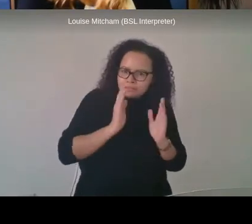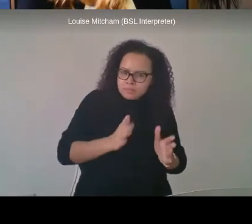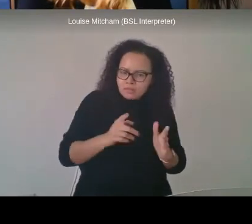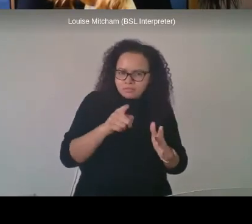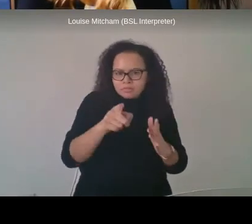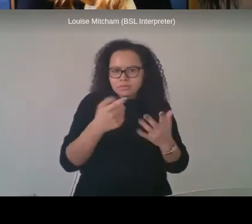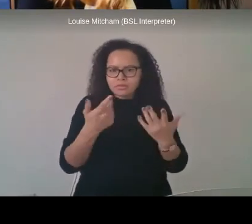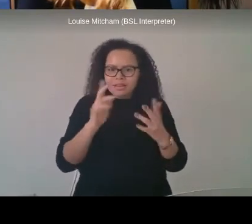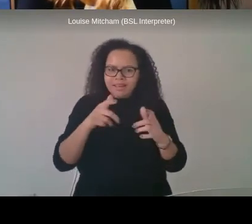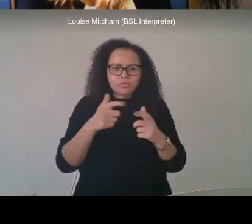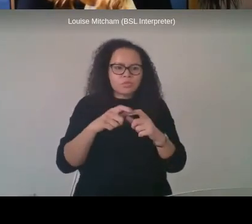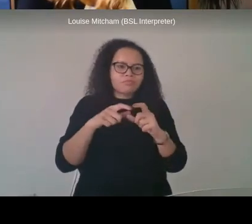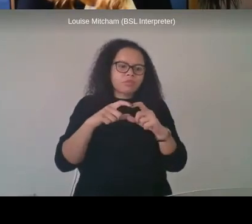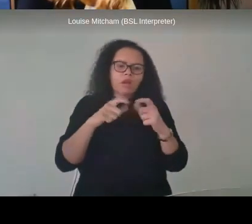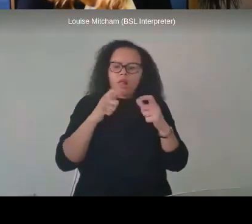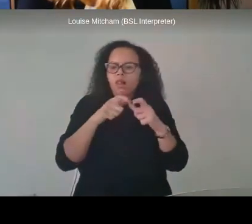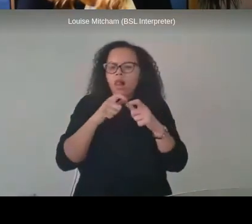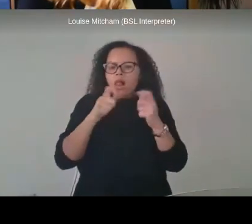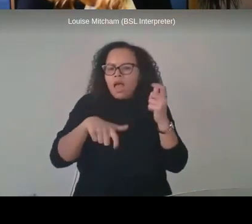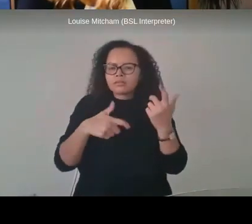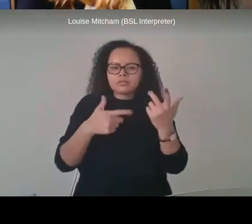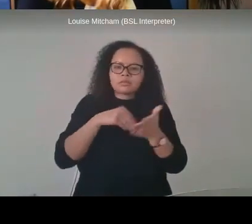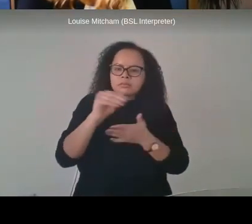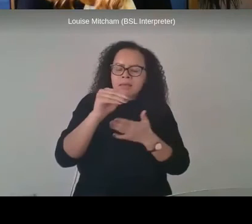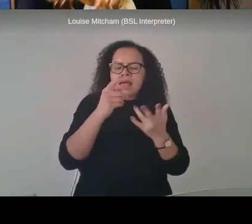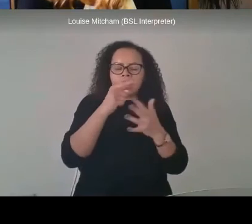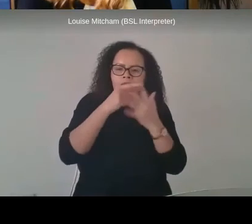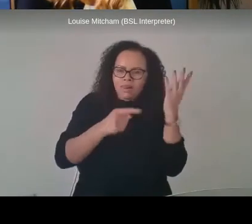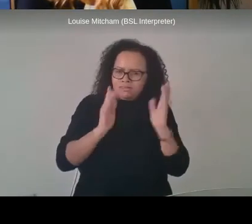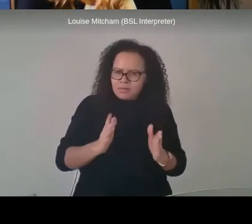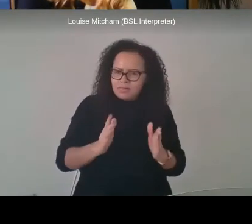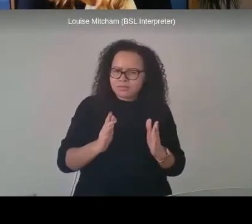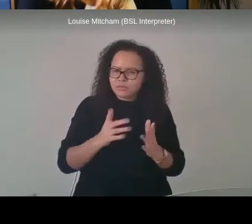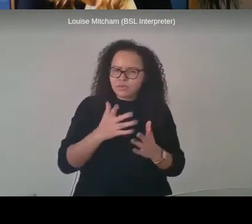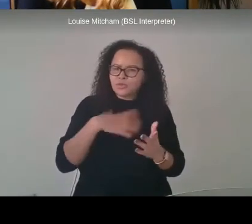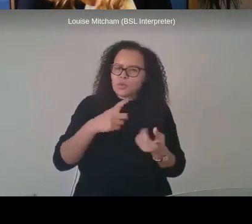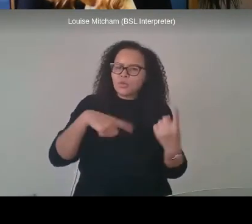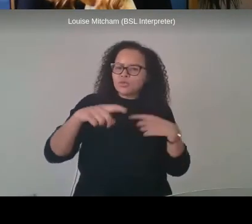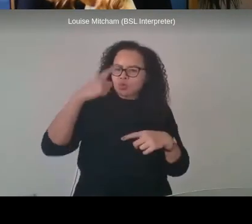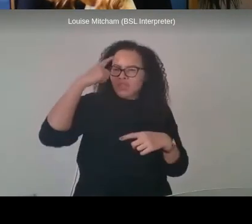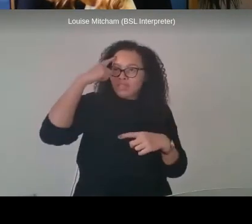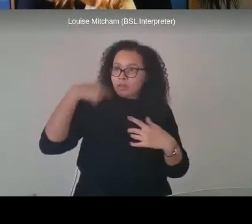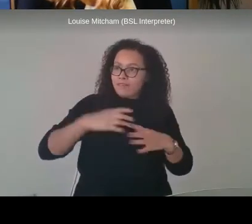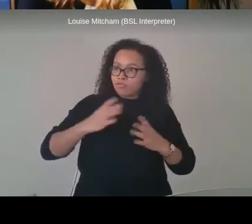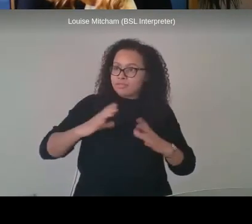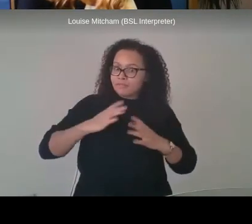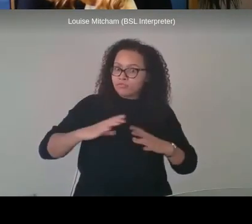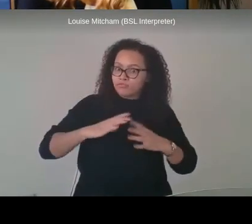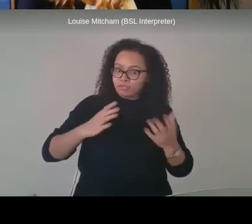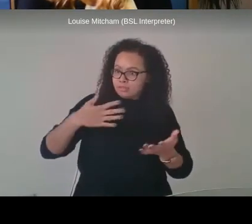a license to run, et cetera, et cetera. So don't kind of go into things thinking that the only cost you've got is what you're